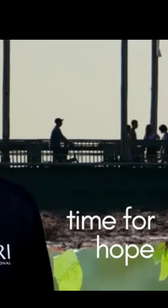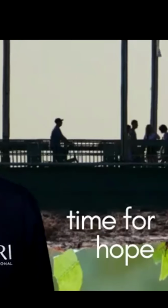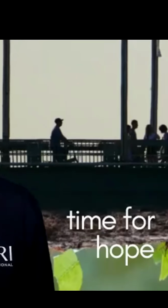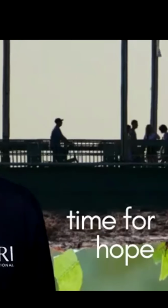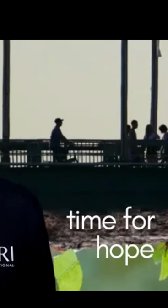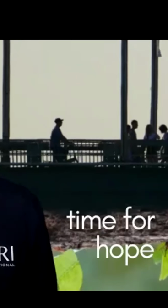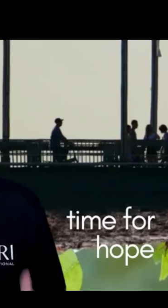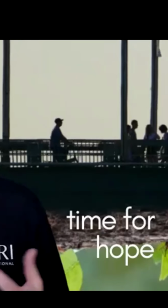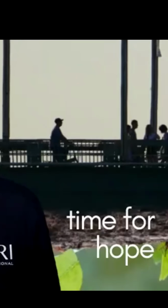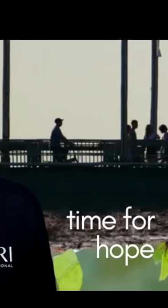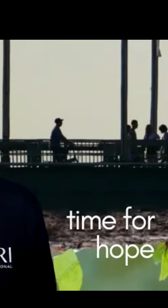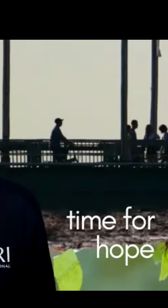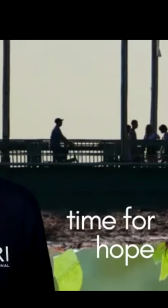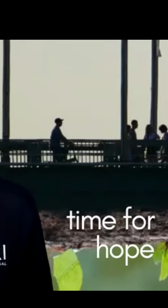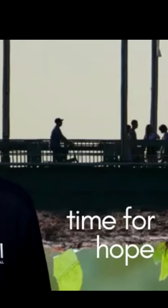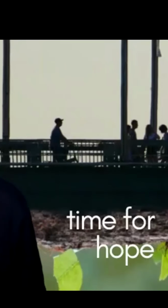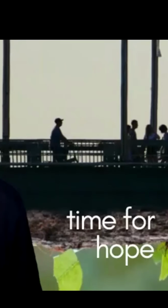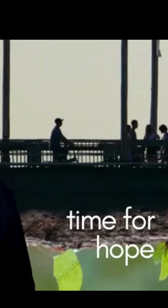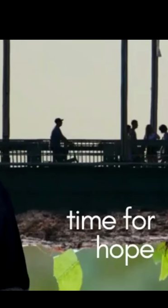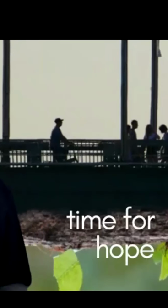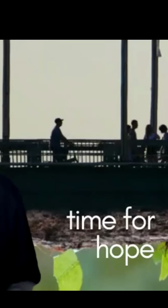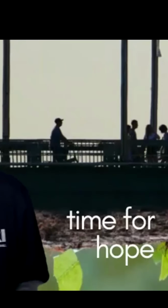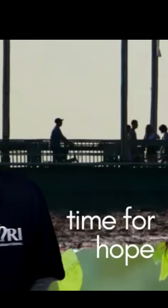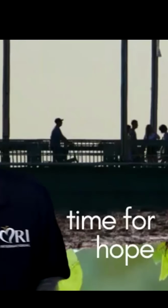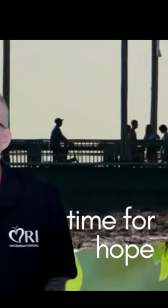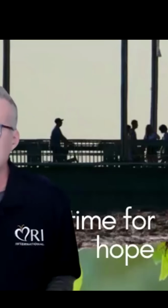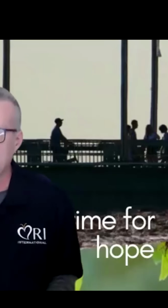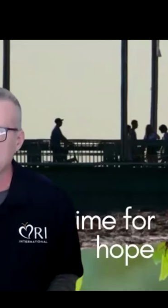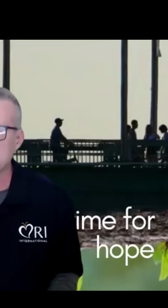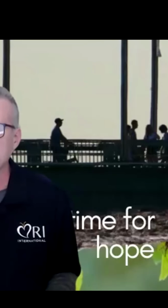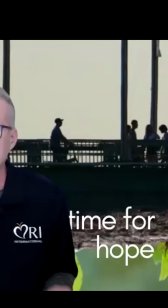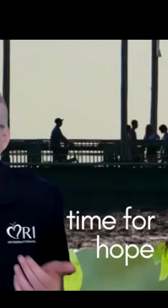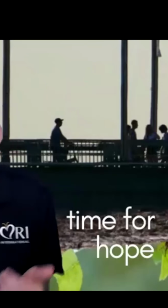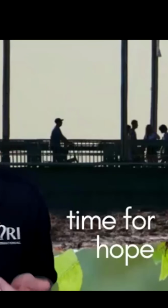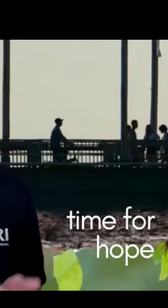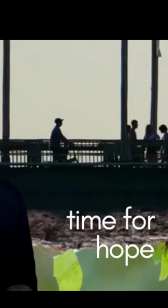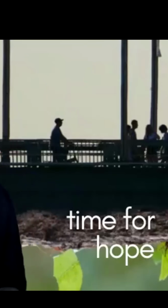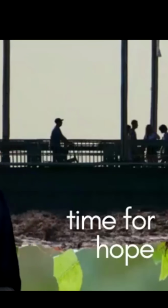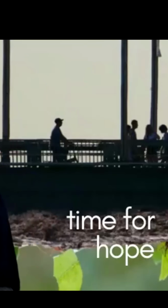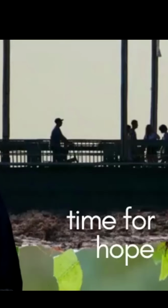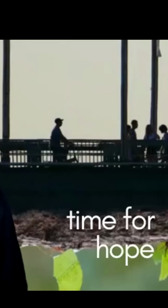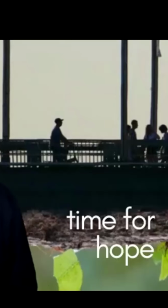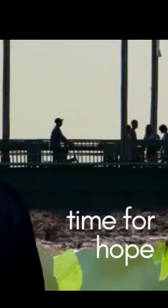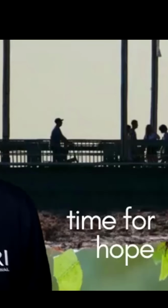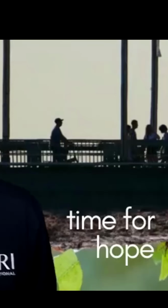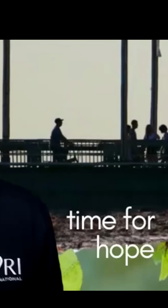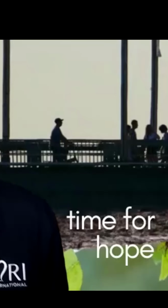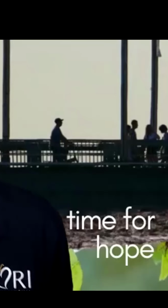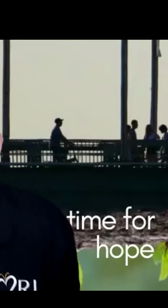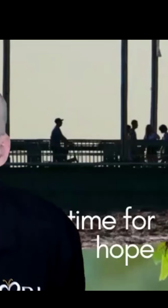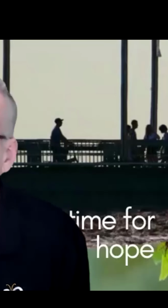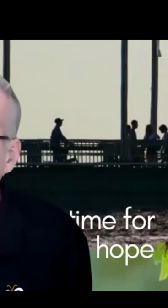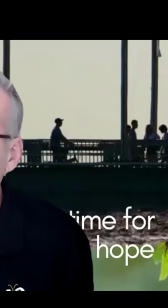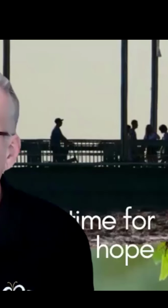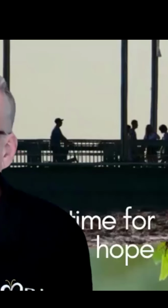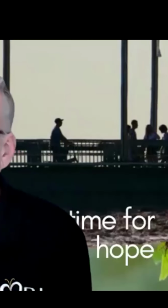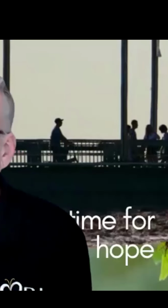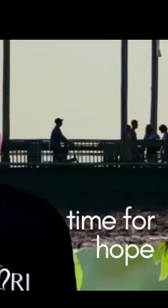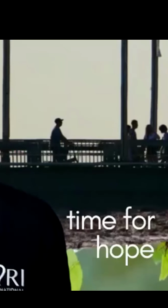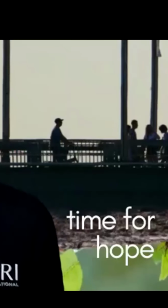social support through a common language of someone who has been there. They can help individuals